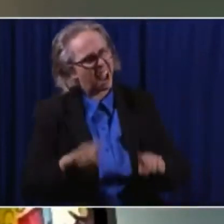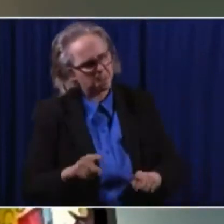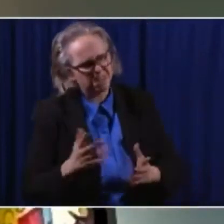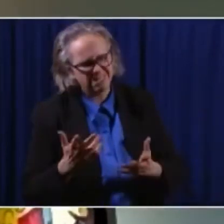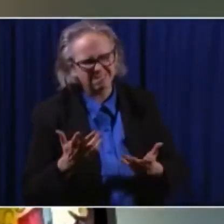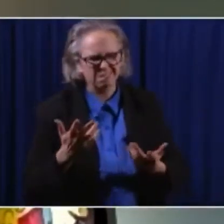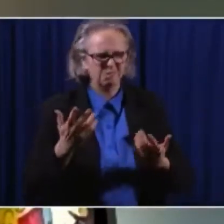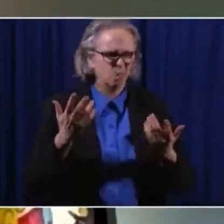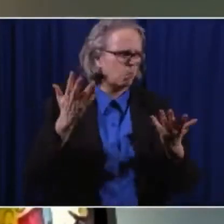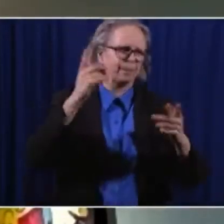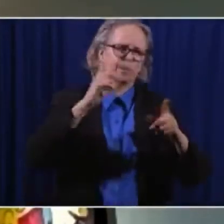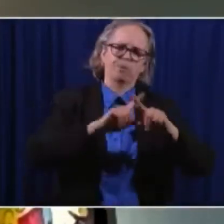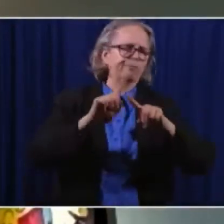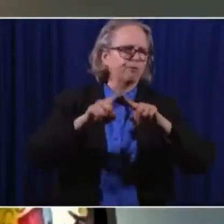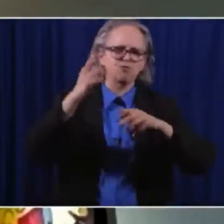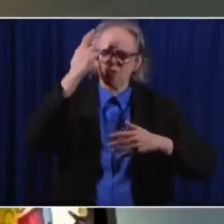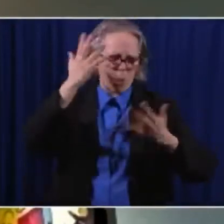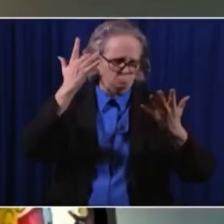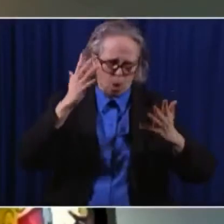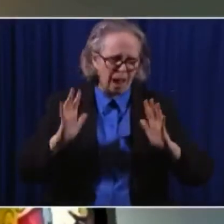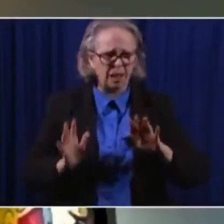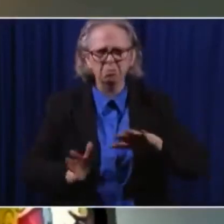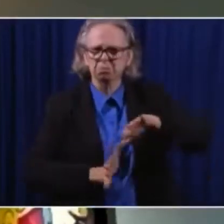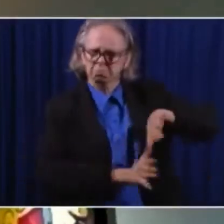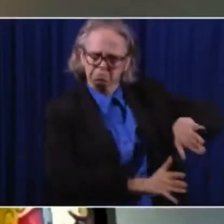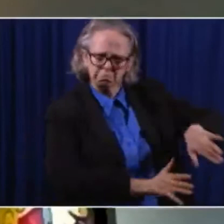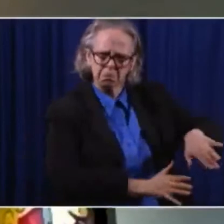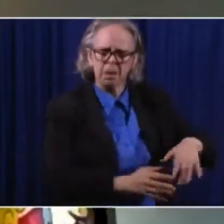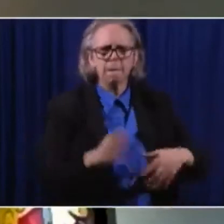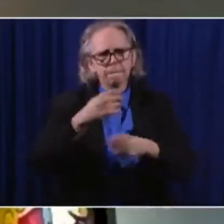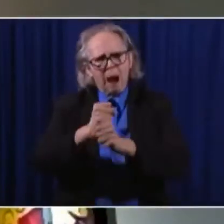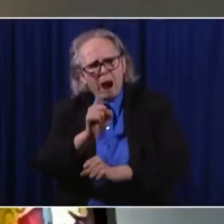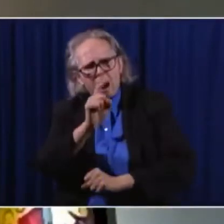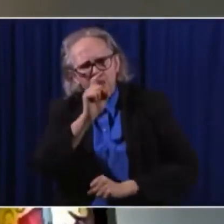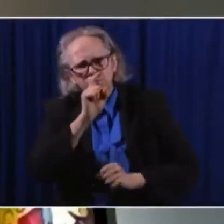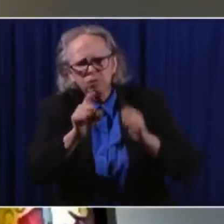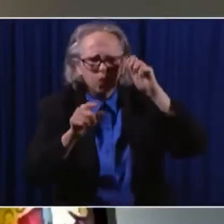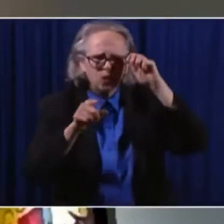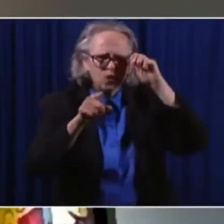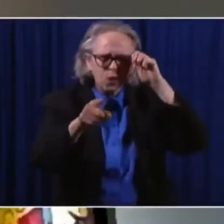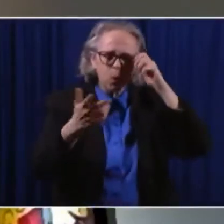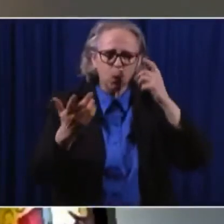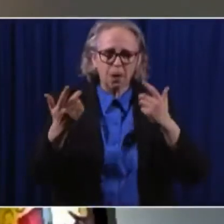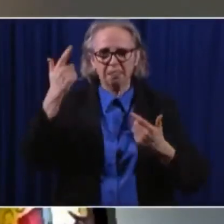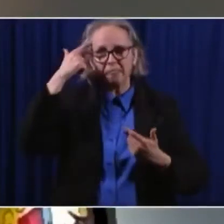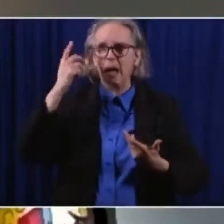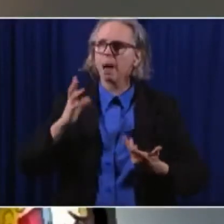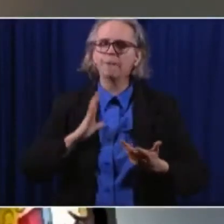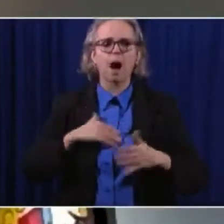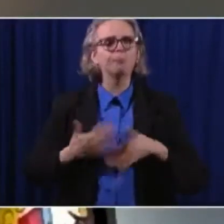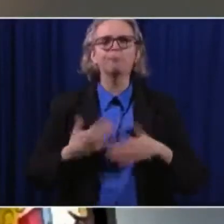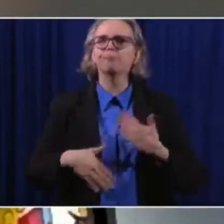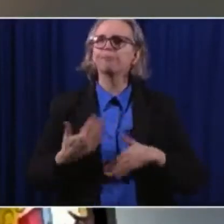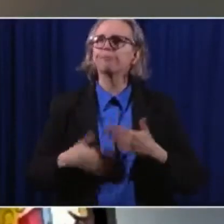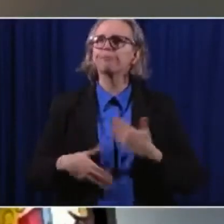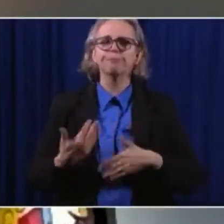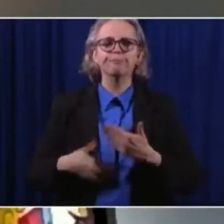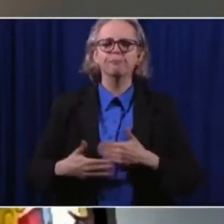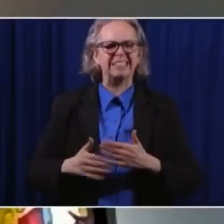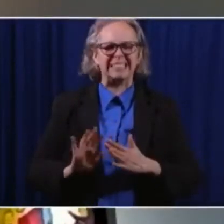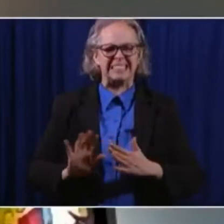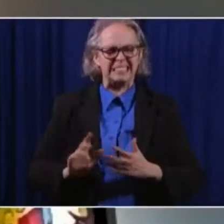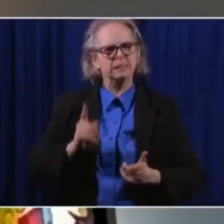recovery. Let's make sure that none of us are making assumptions, that we're checking in with our friends, checking in with our families who we know have struggled with